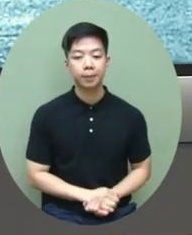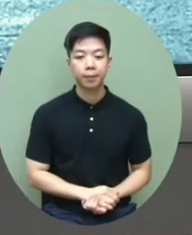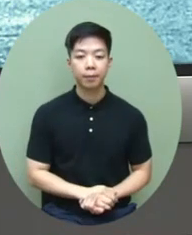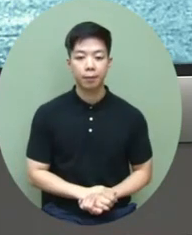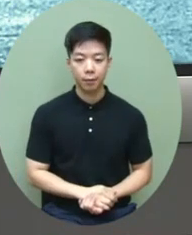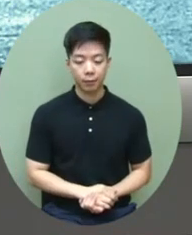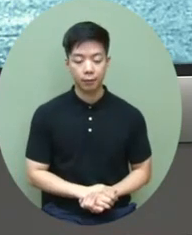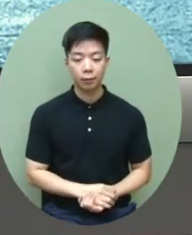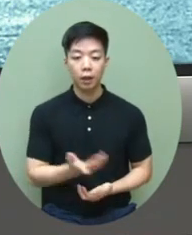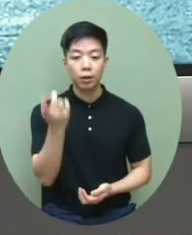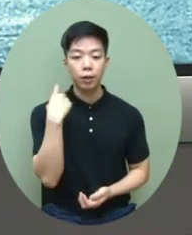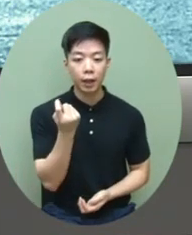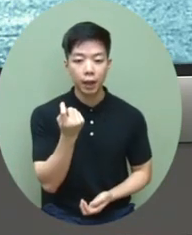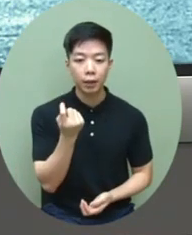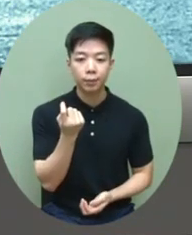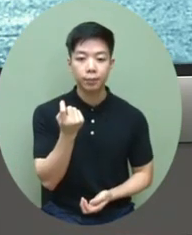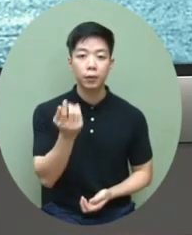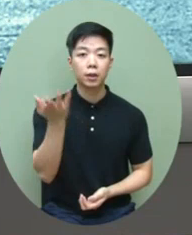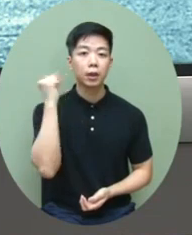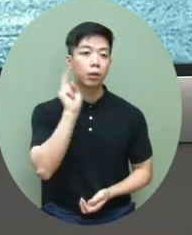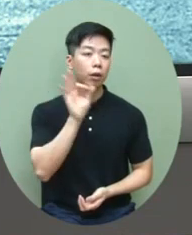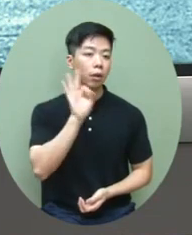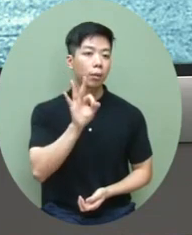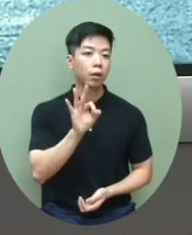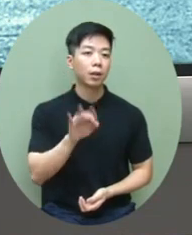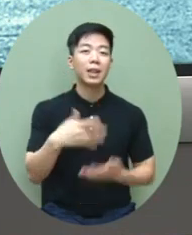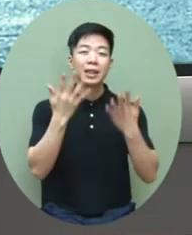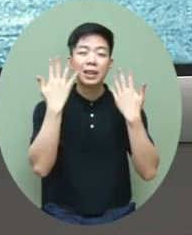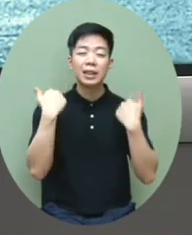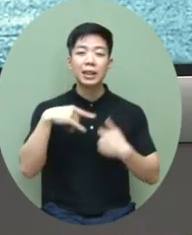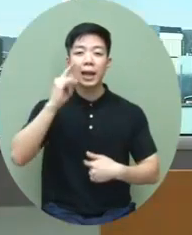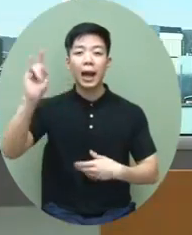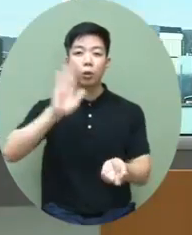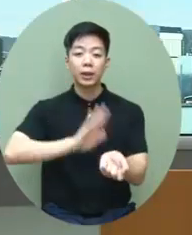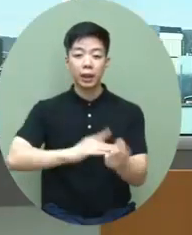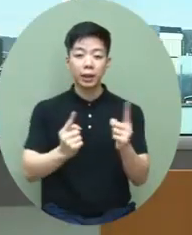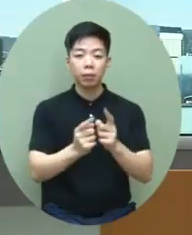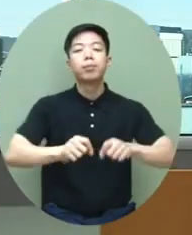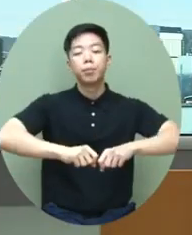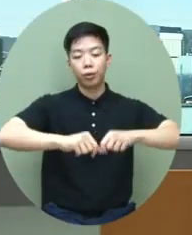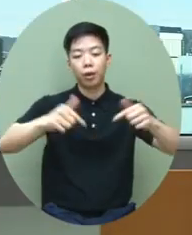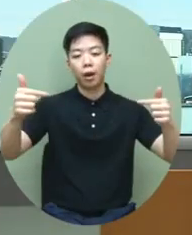in past few weeks because of the COVID. Yeah.